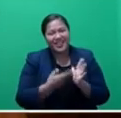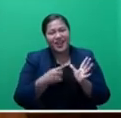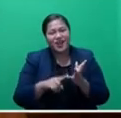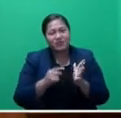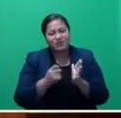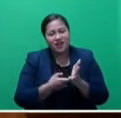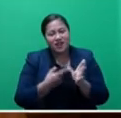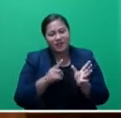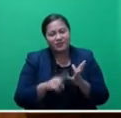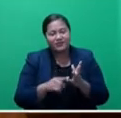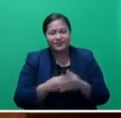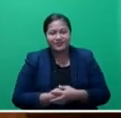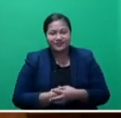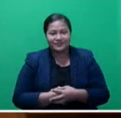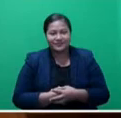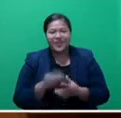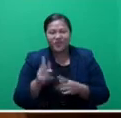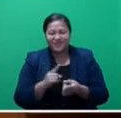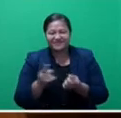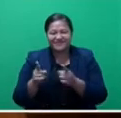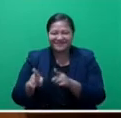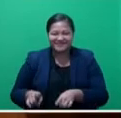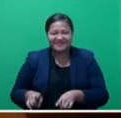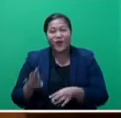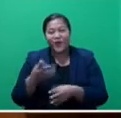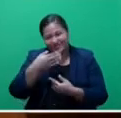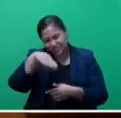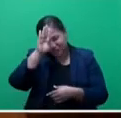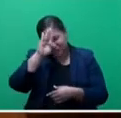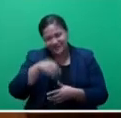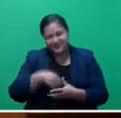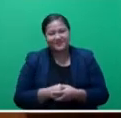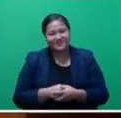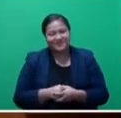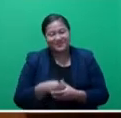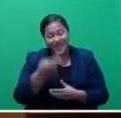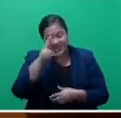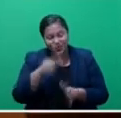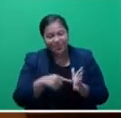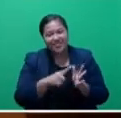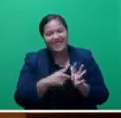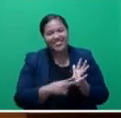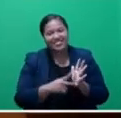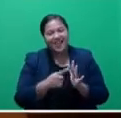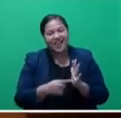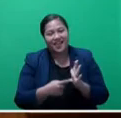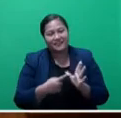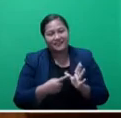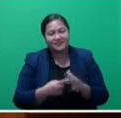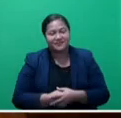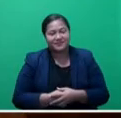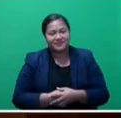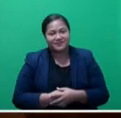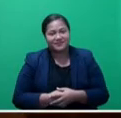Waruta, on the passing of the Momo Tauke Sawayeke, Tatu Te Vita Namuira Momendonu, and earlier